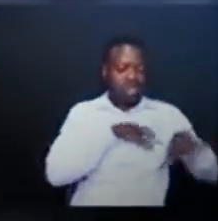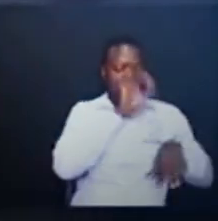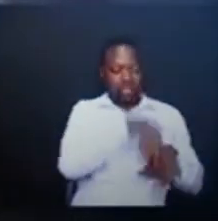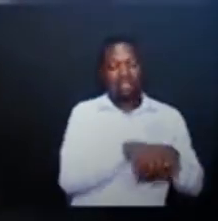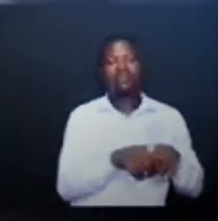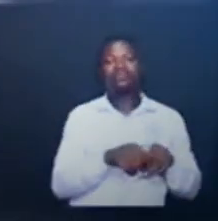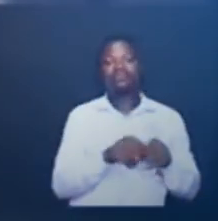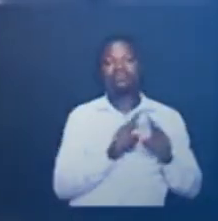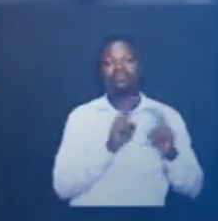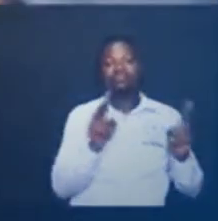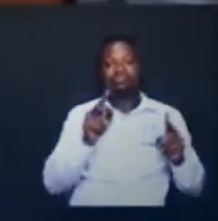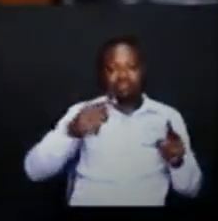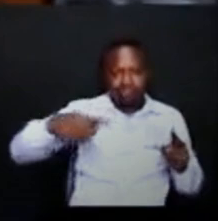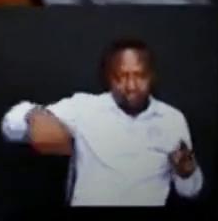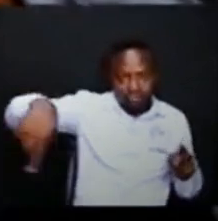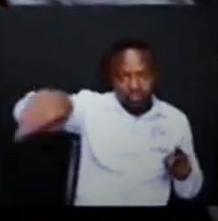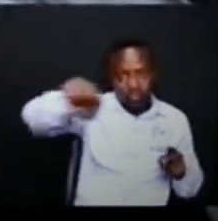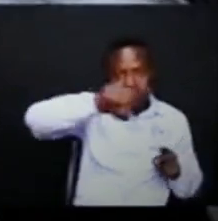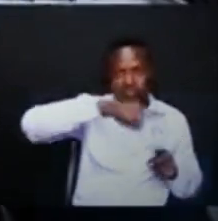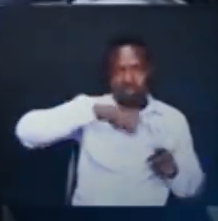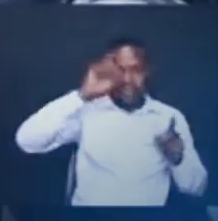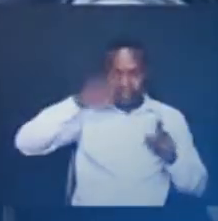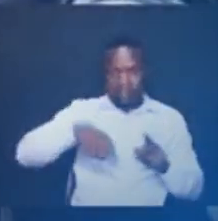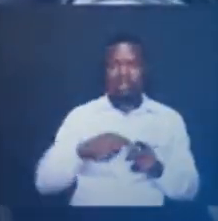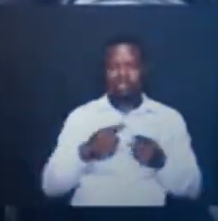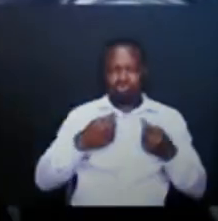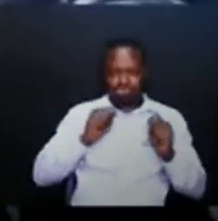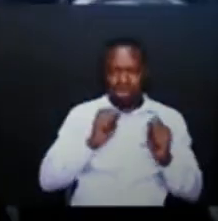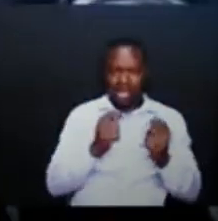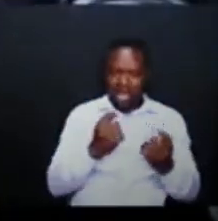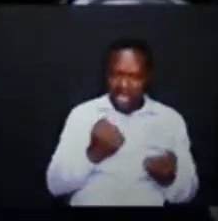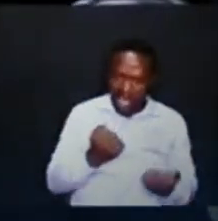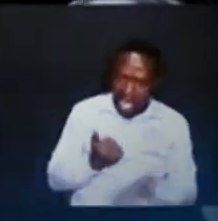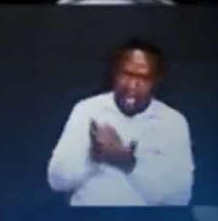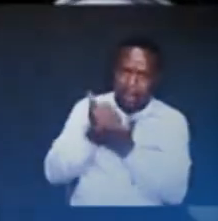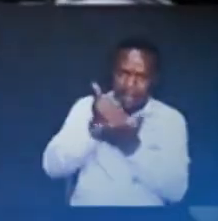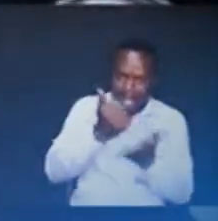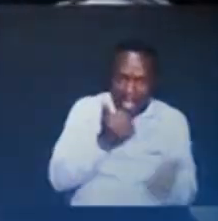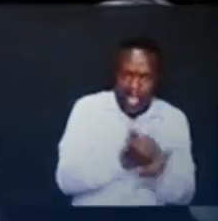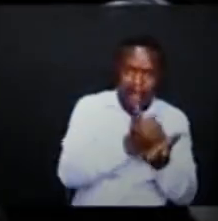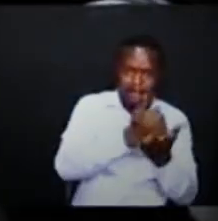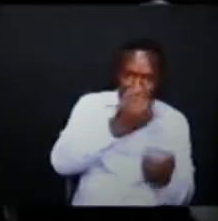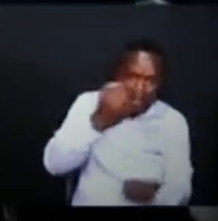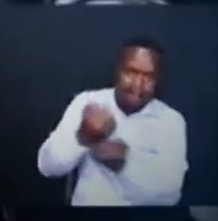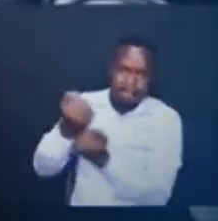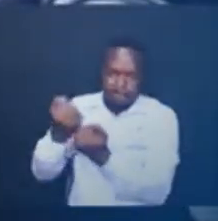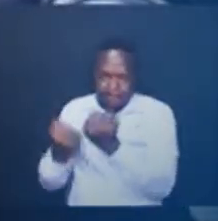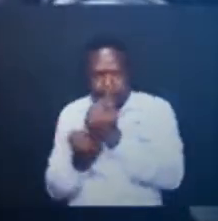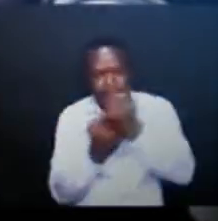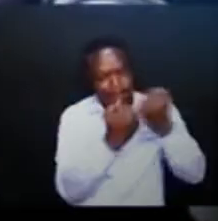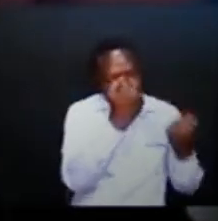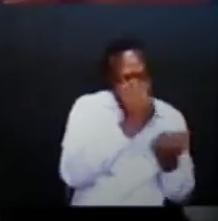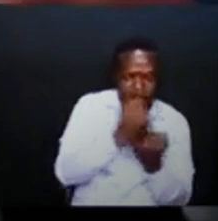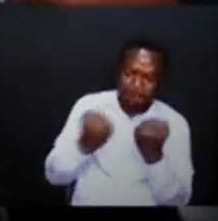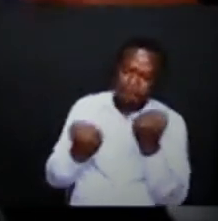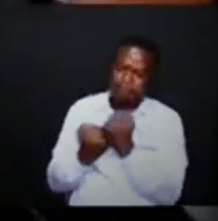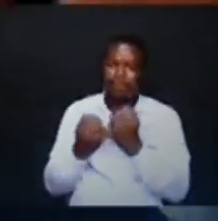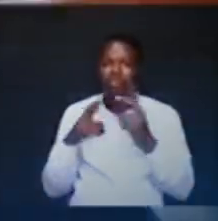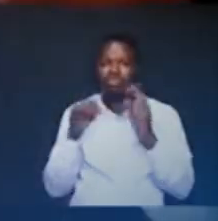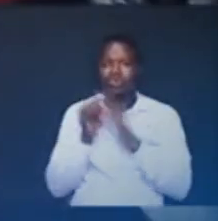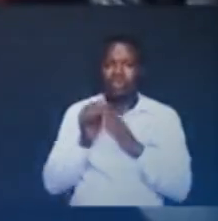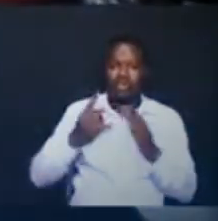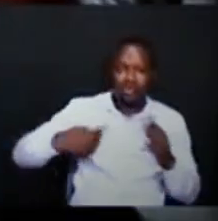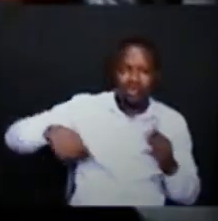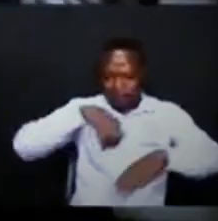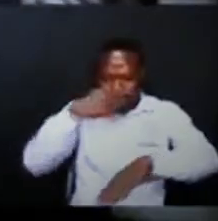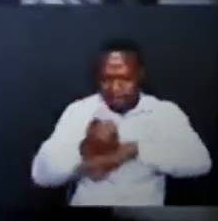we all need to come on board and help as human beings to create environments in our spheres